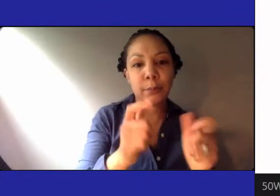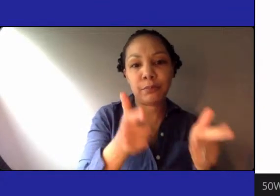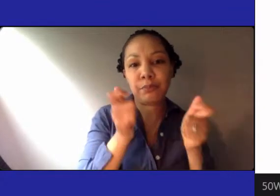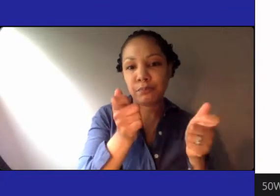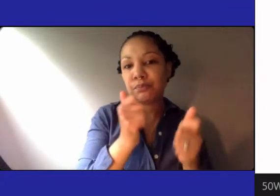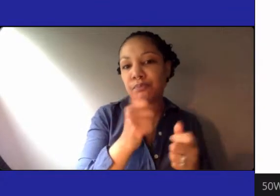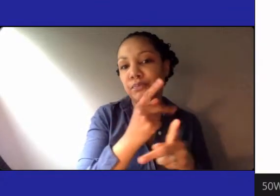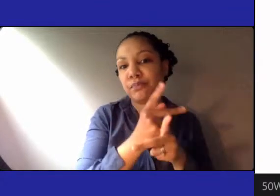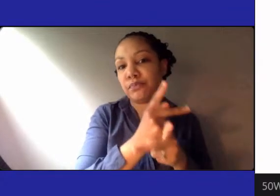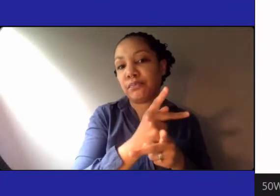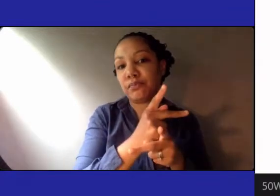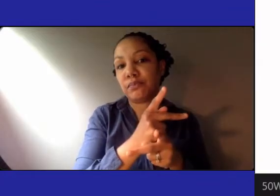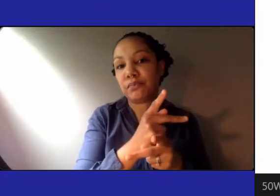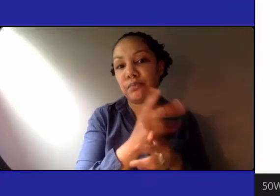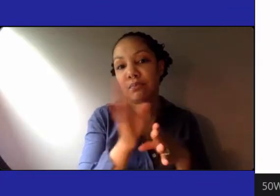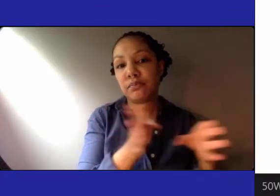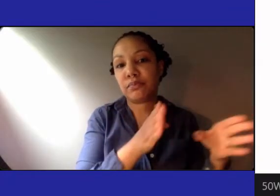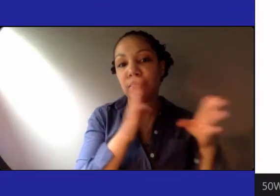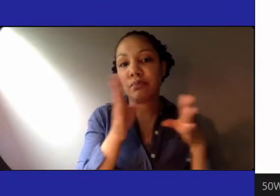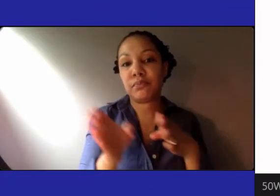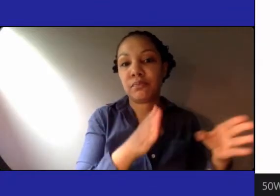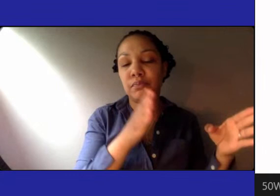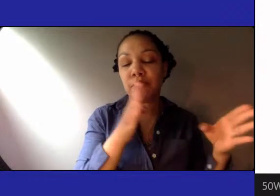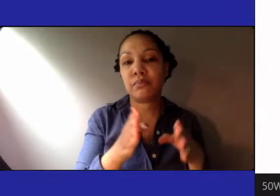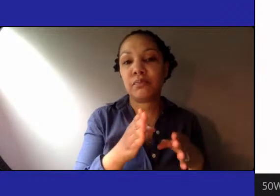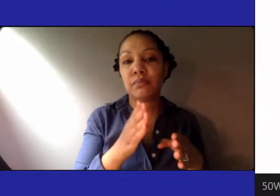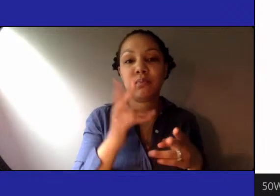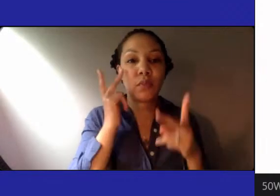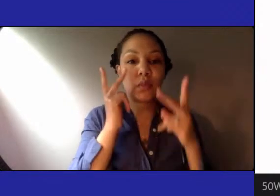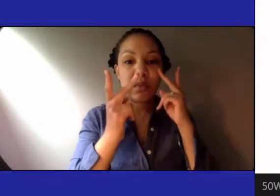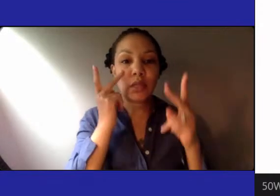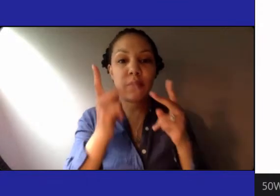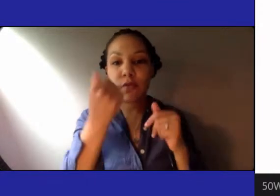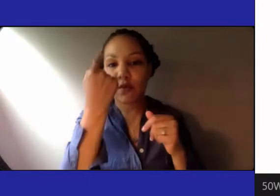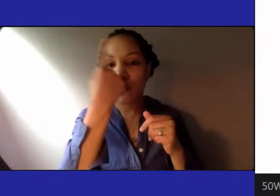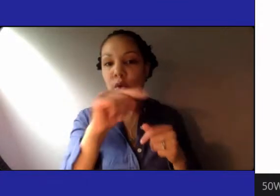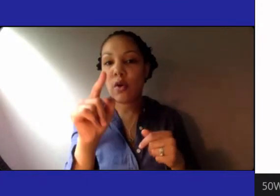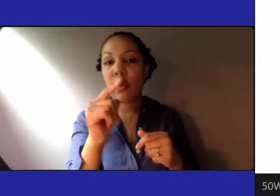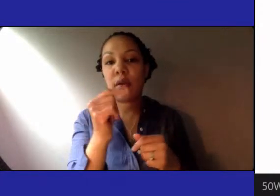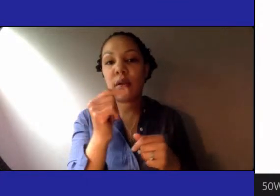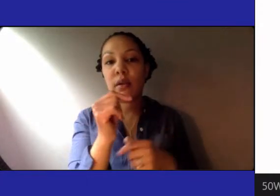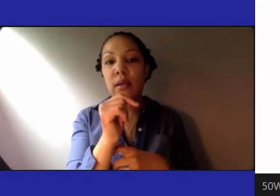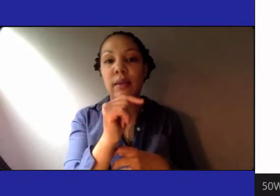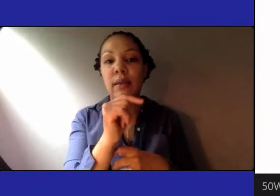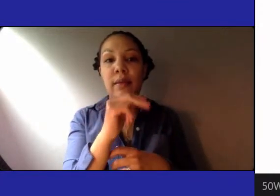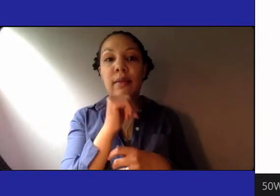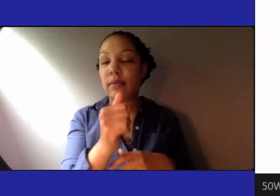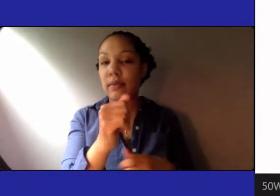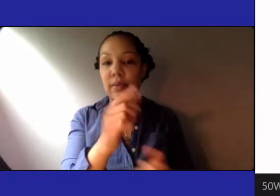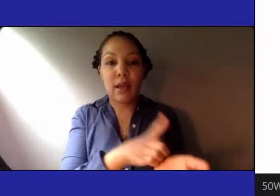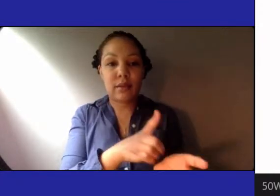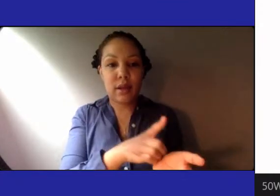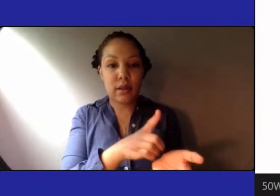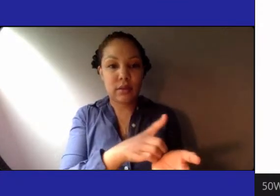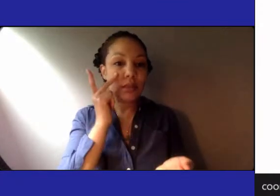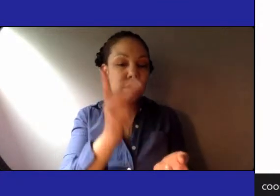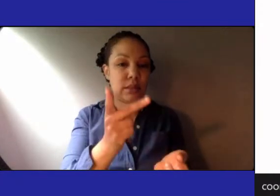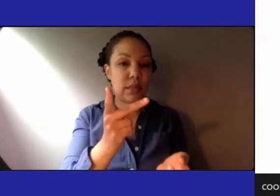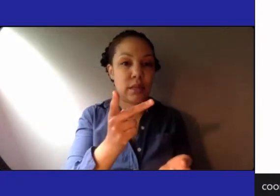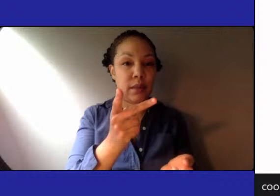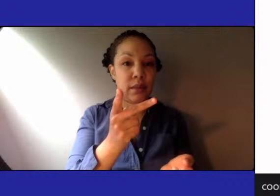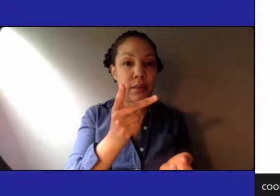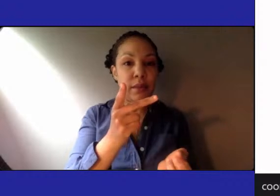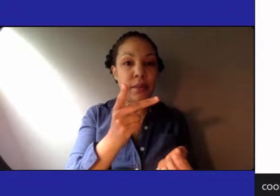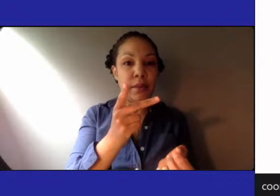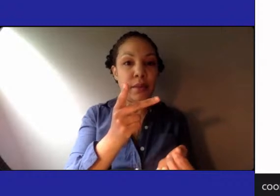the non-doctors? Sure, Because it's yeah. pretty easy once you see. See how the blood is going all the way here to the brain? So you should